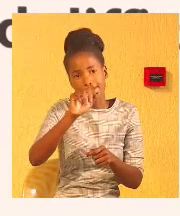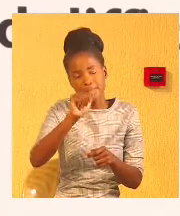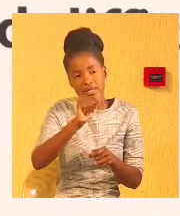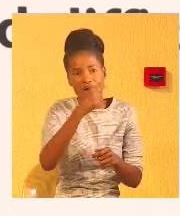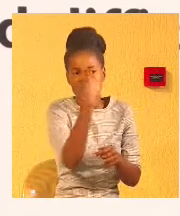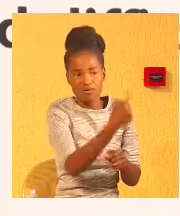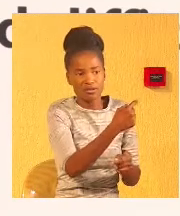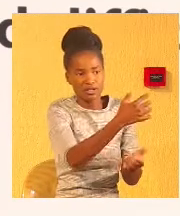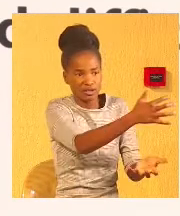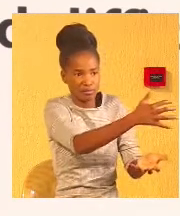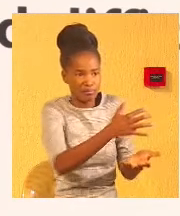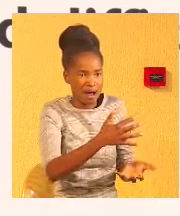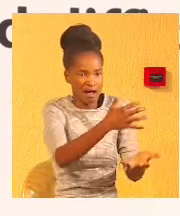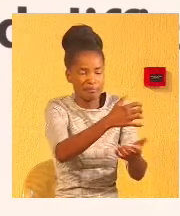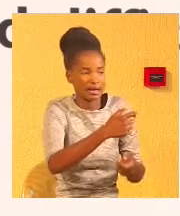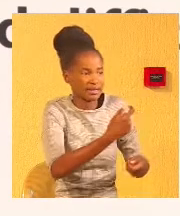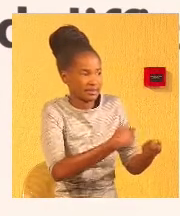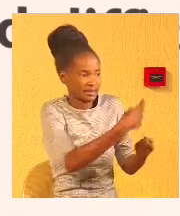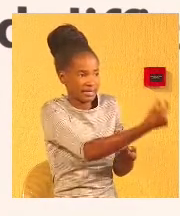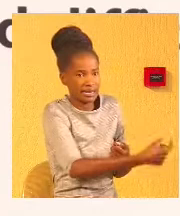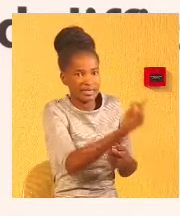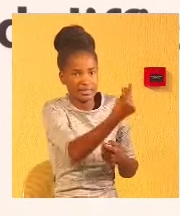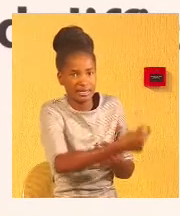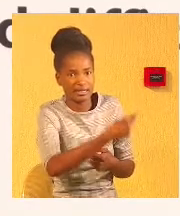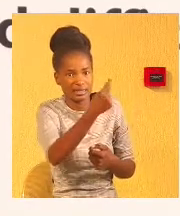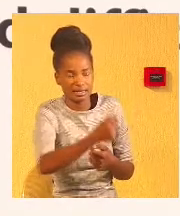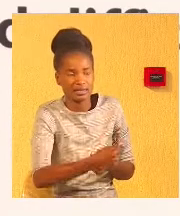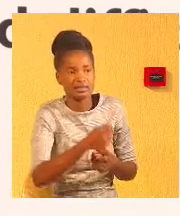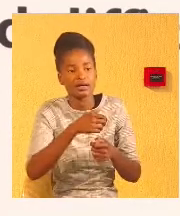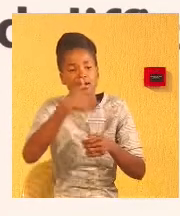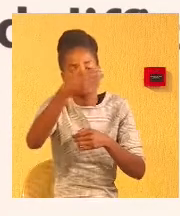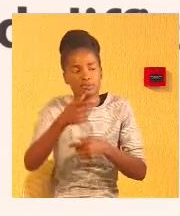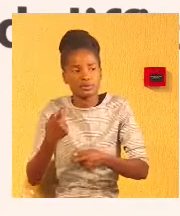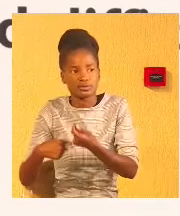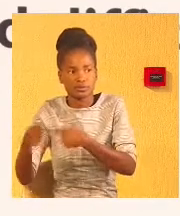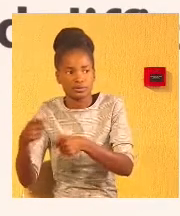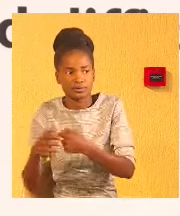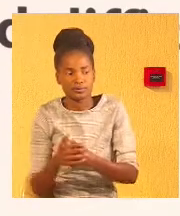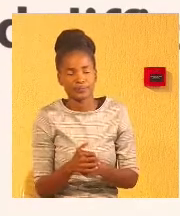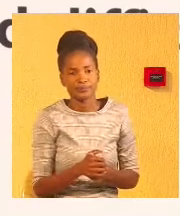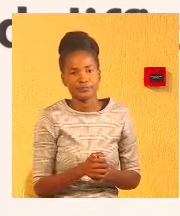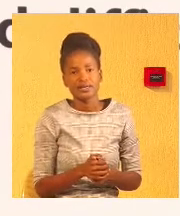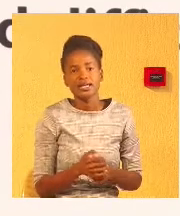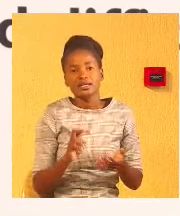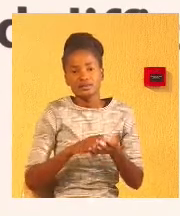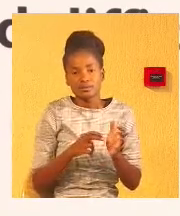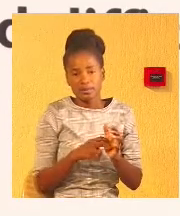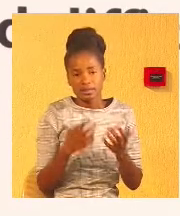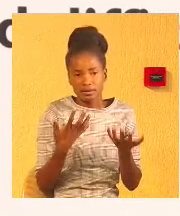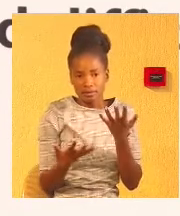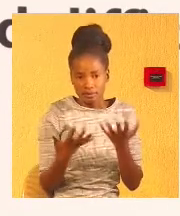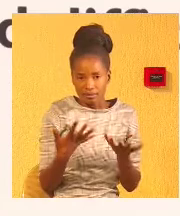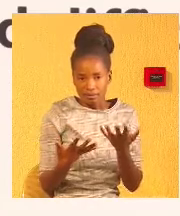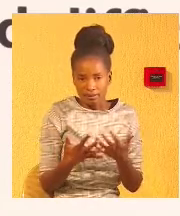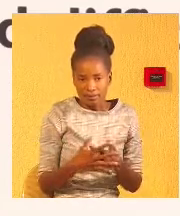logistical costs that individual vendors might face and become an impediment should they be required to go and